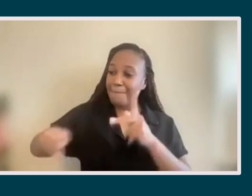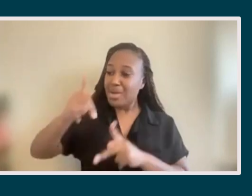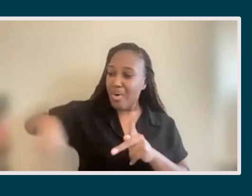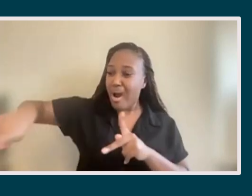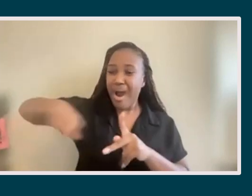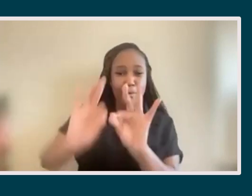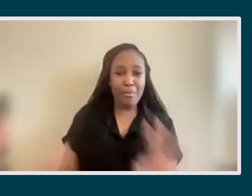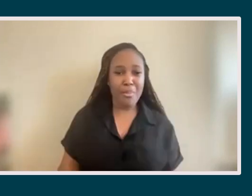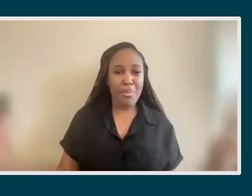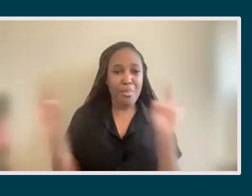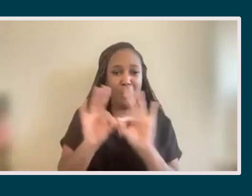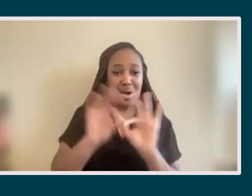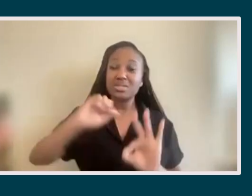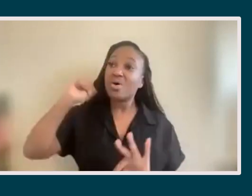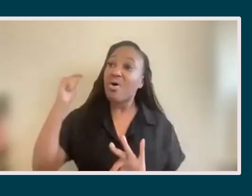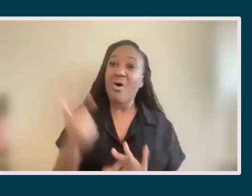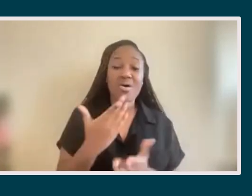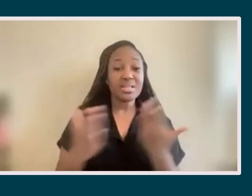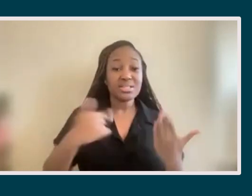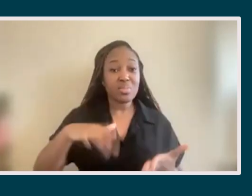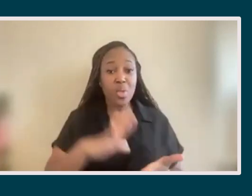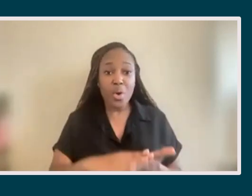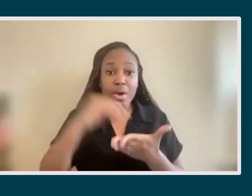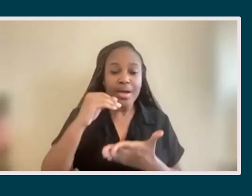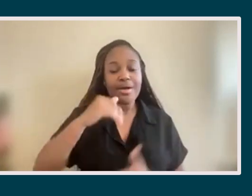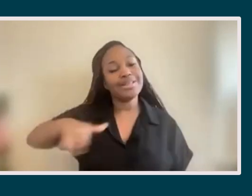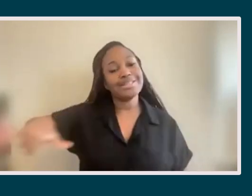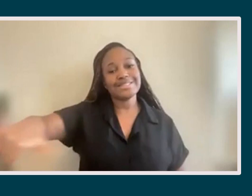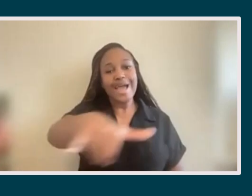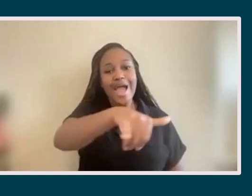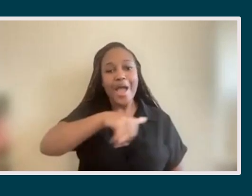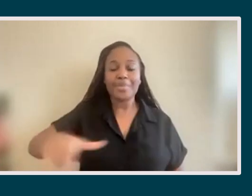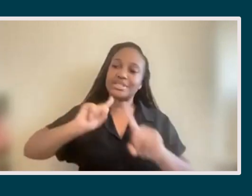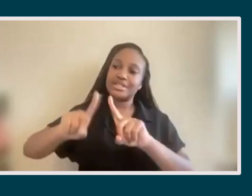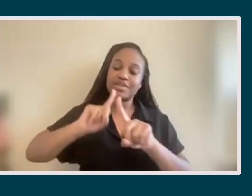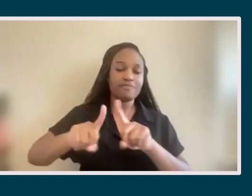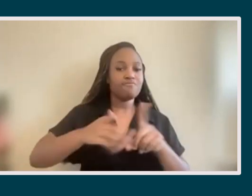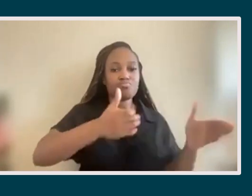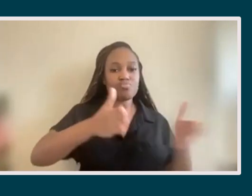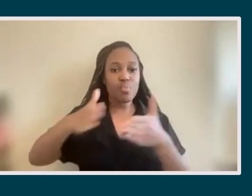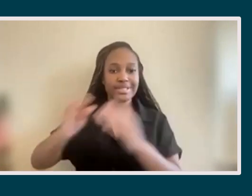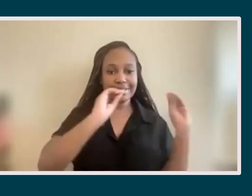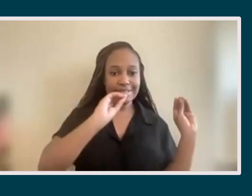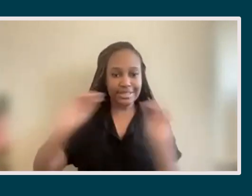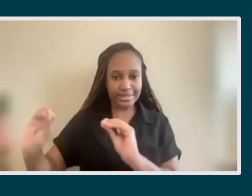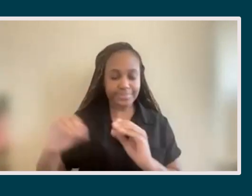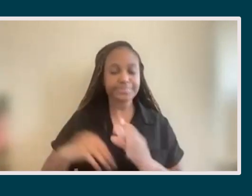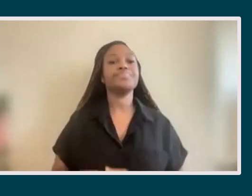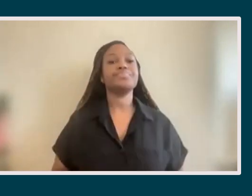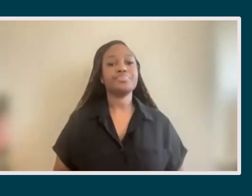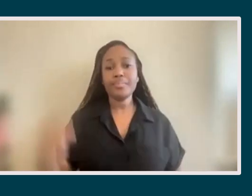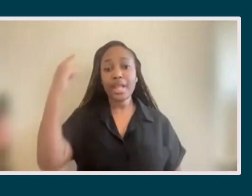It like these lessons are the same. It's just different ways of teaching them. And I think being in